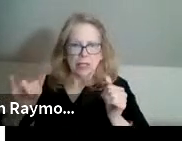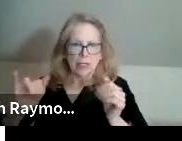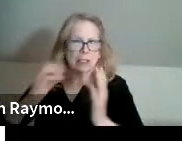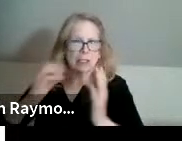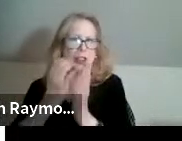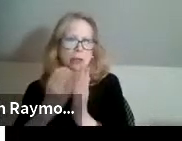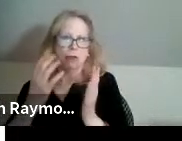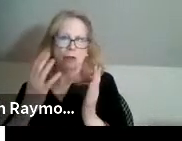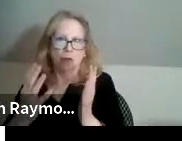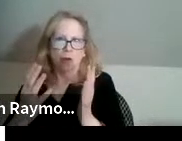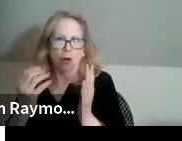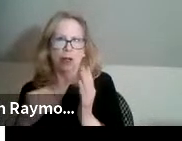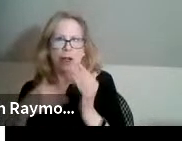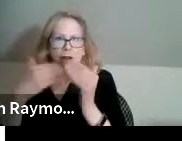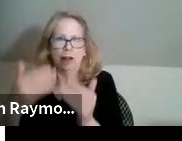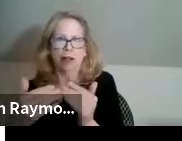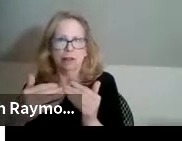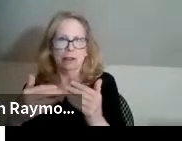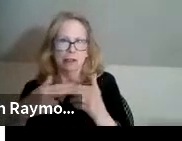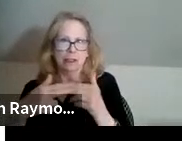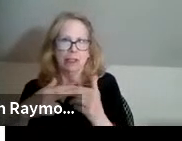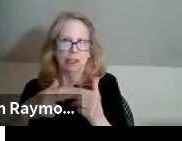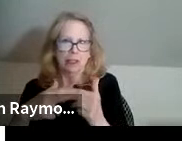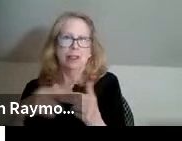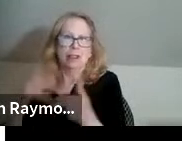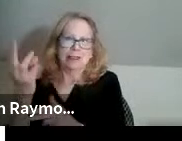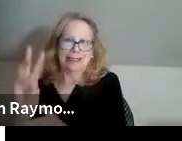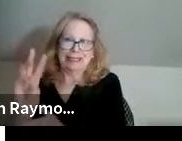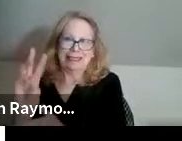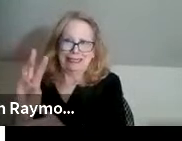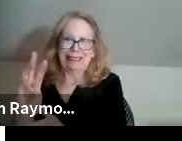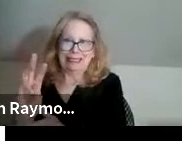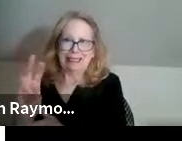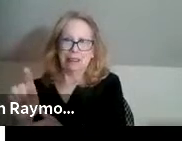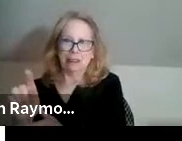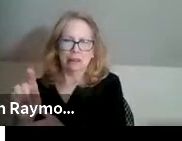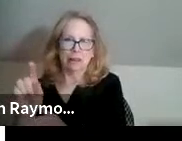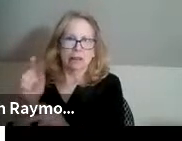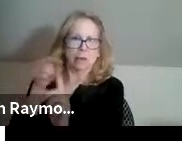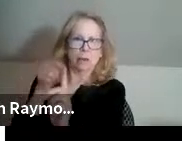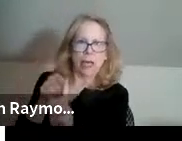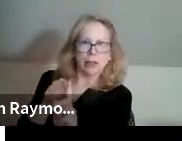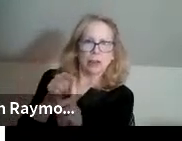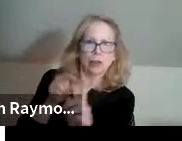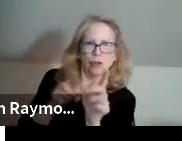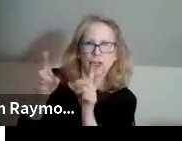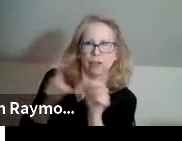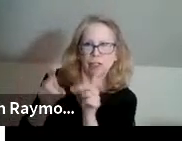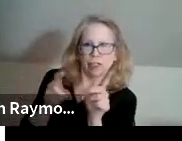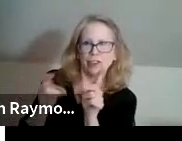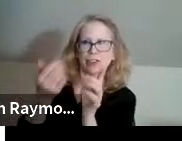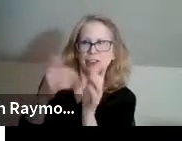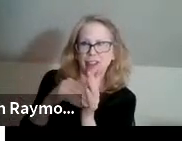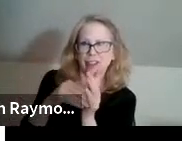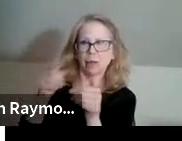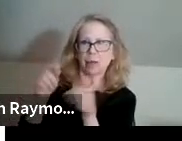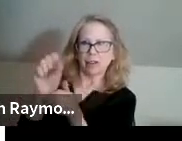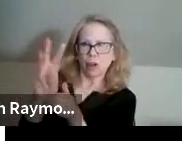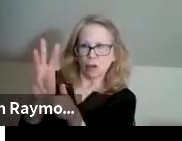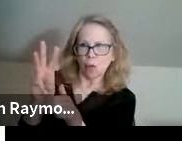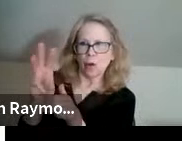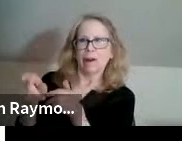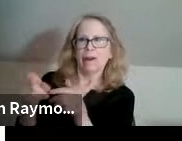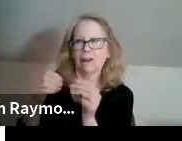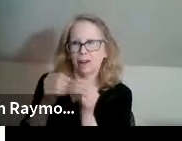4. Moving on to the next slide, slide 16. We're back to definitions for software, which